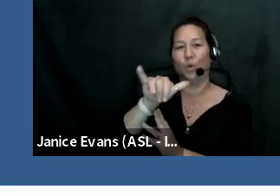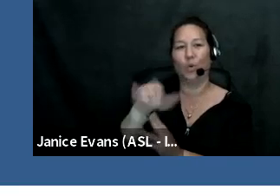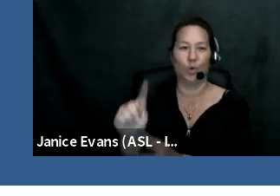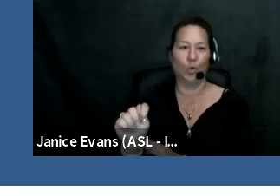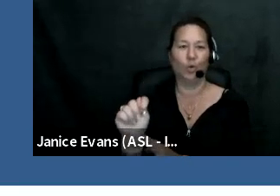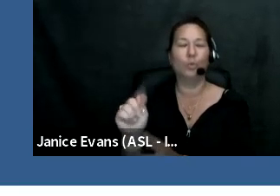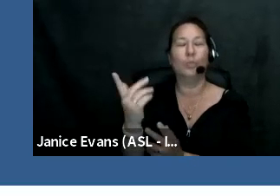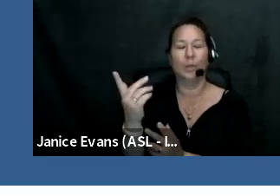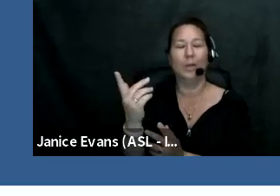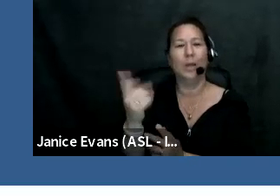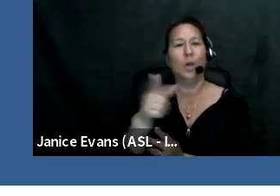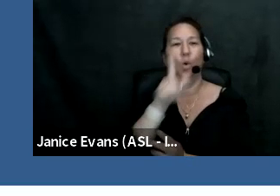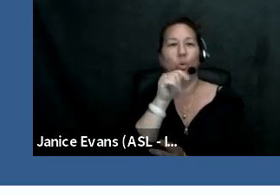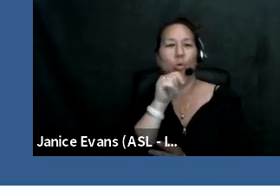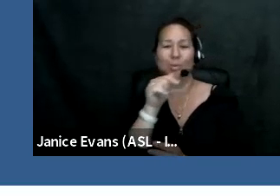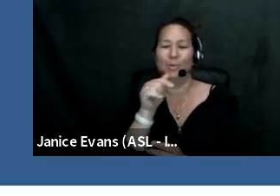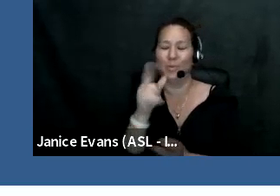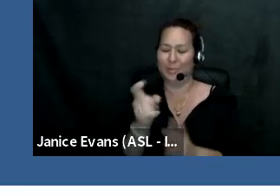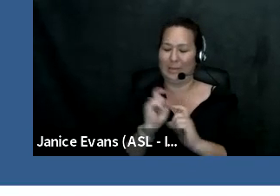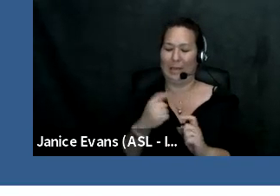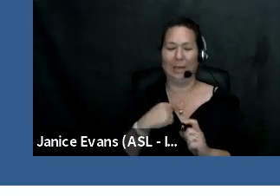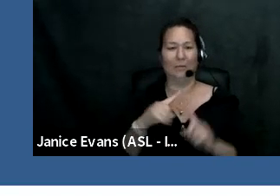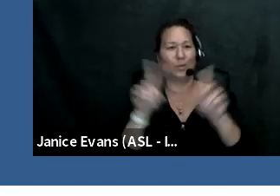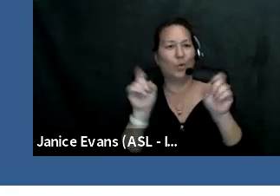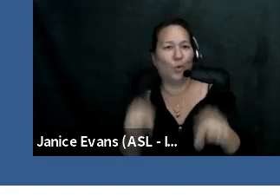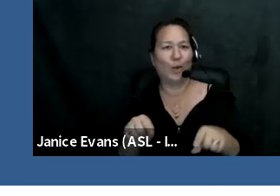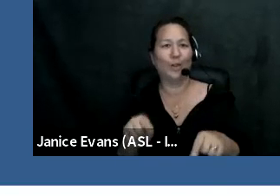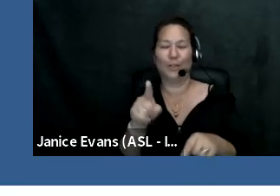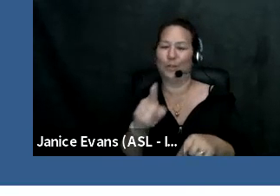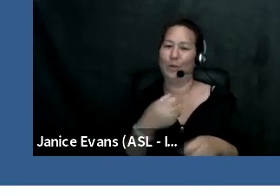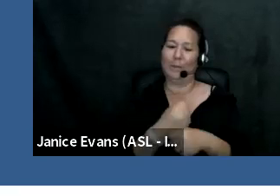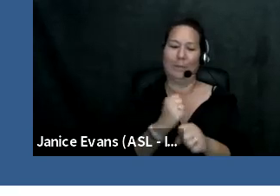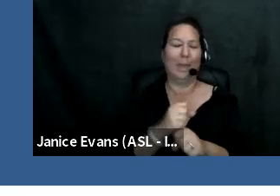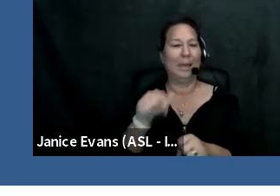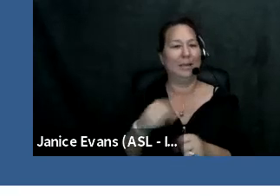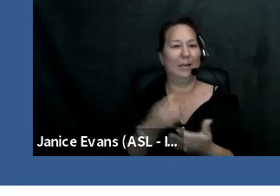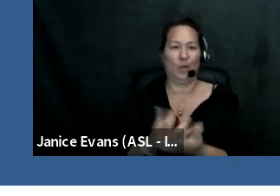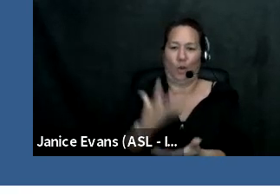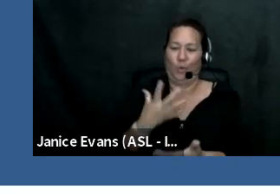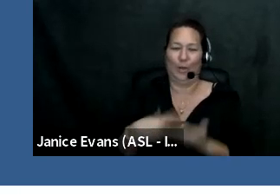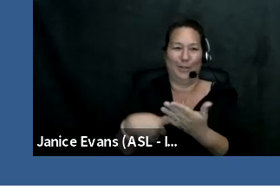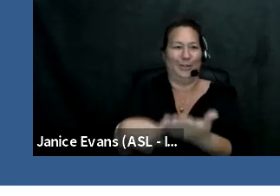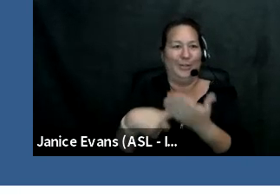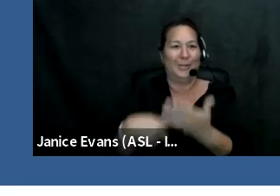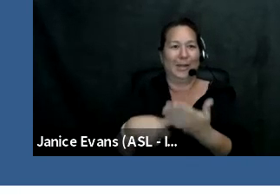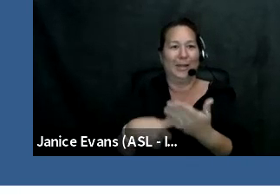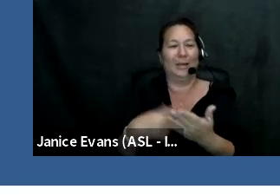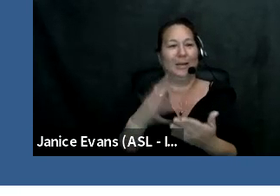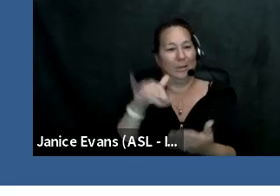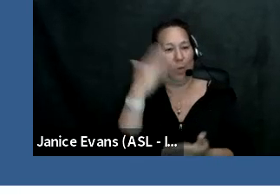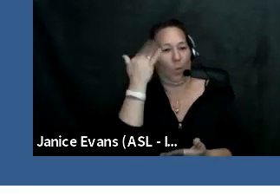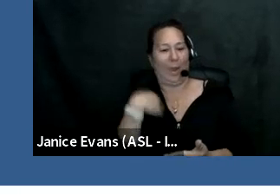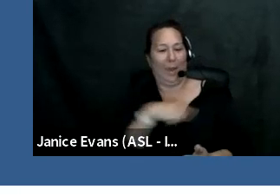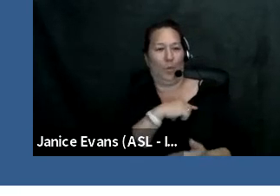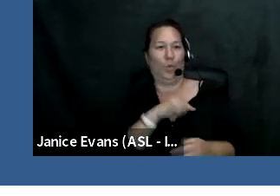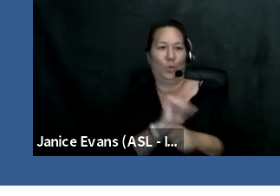really participated to make this such a rich discussion. This is why we do this work. So we're very grateful for all of you here.